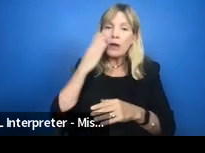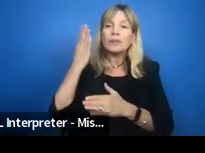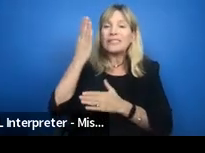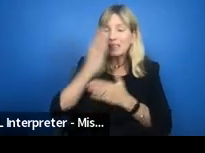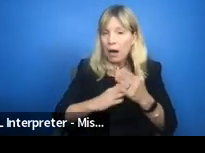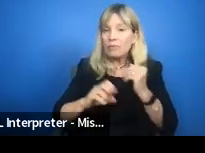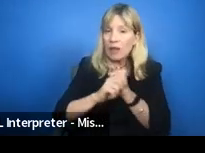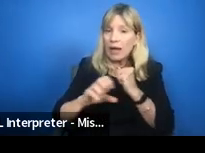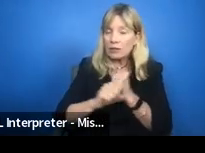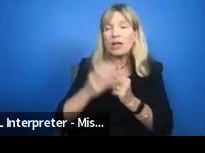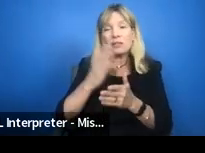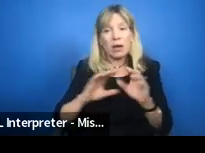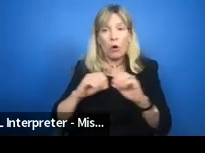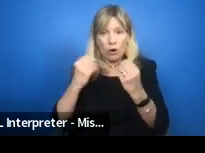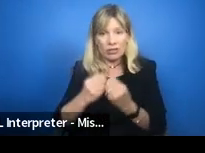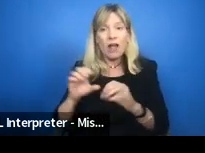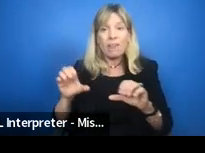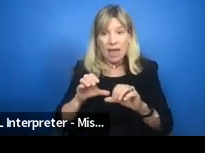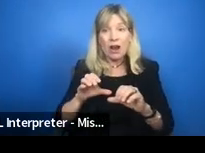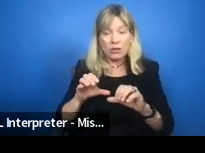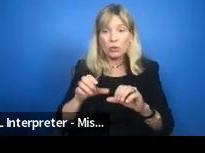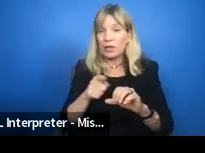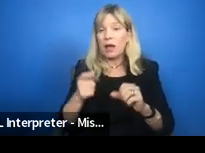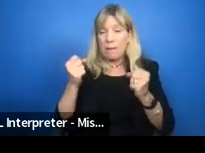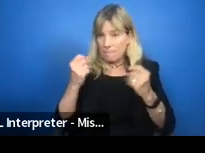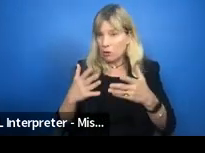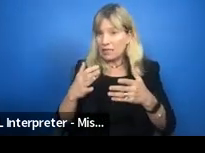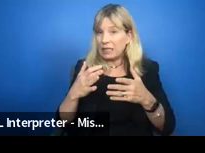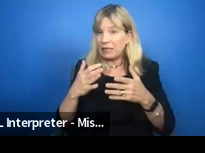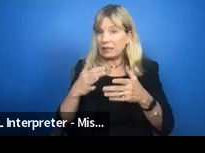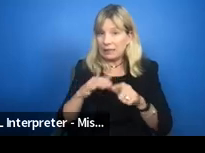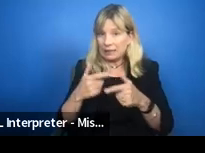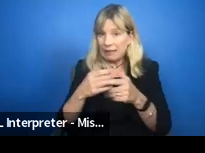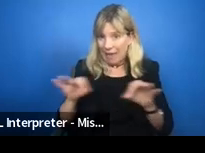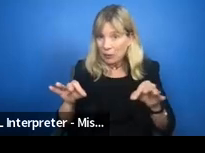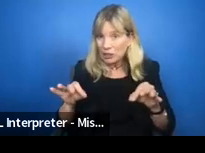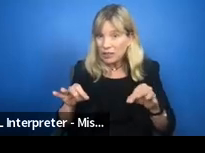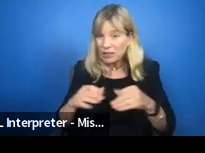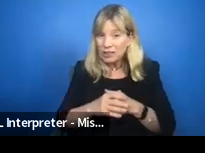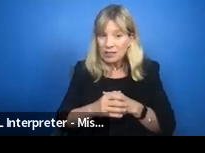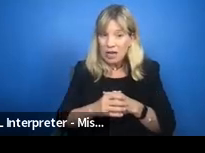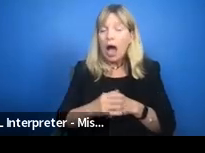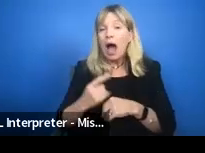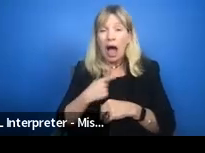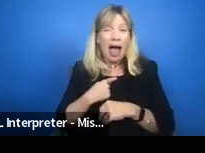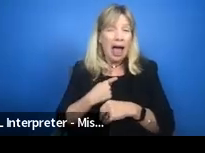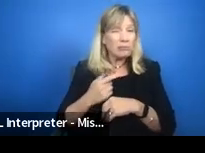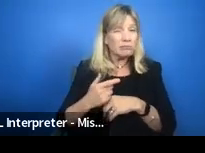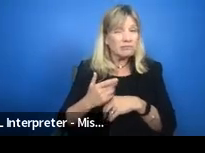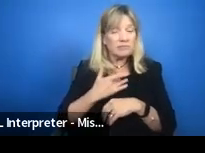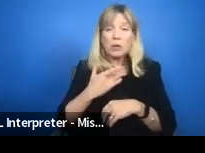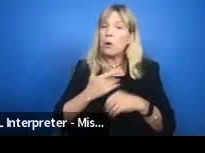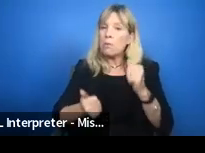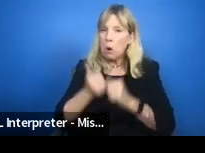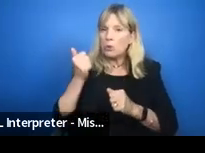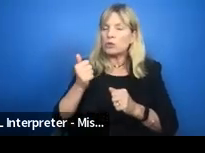organizations are doing multi languages. And I'm pretty sure most are at